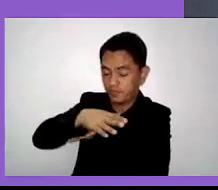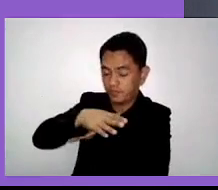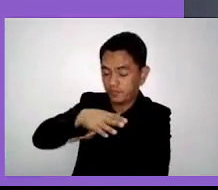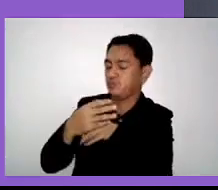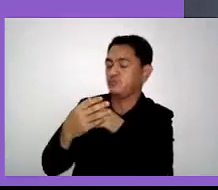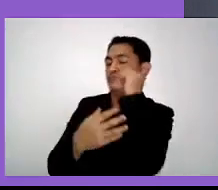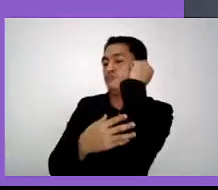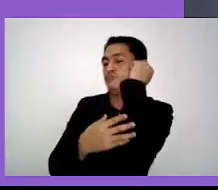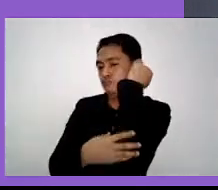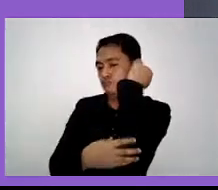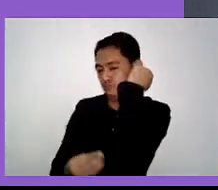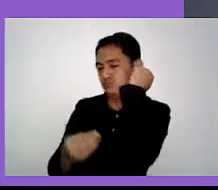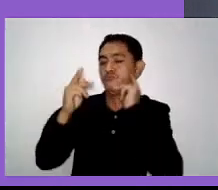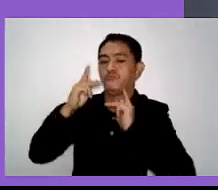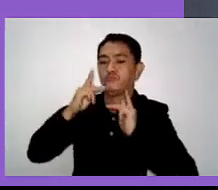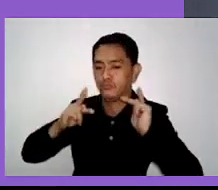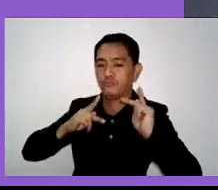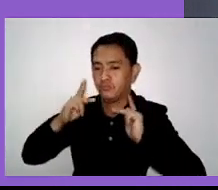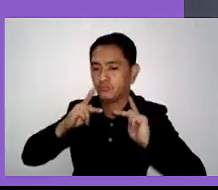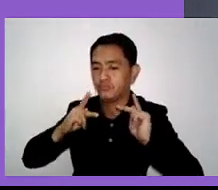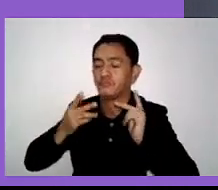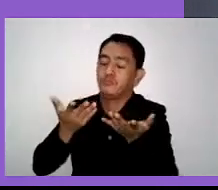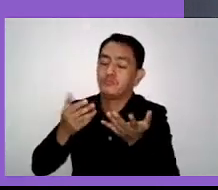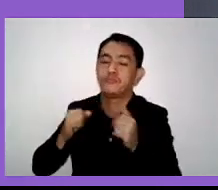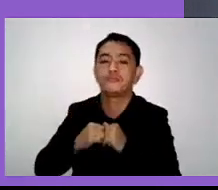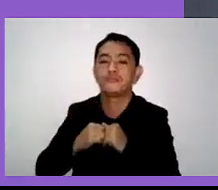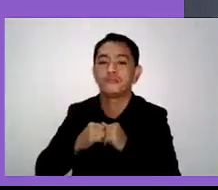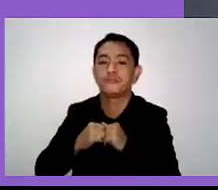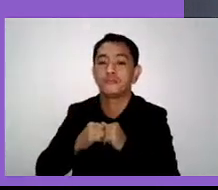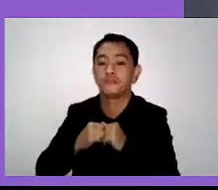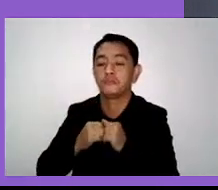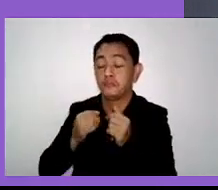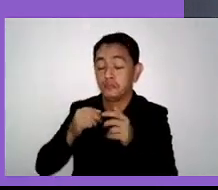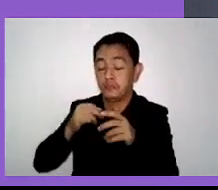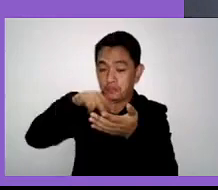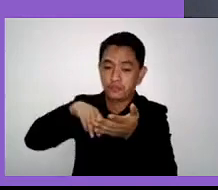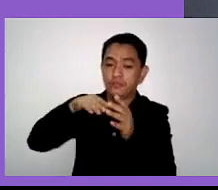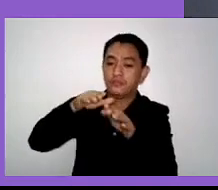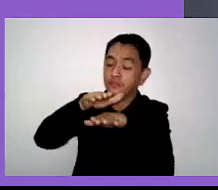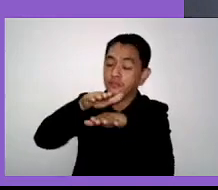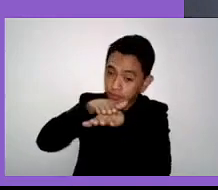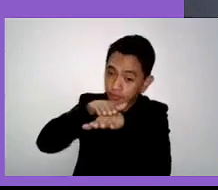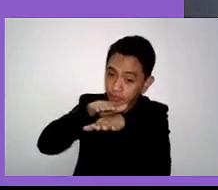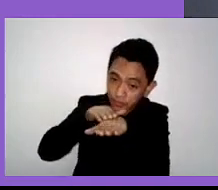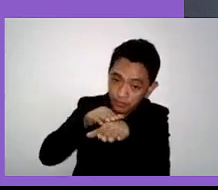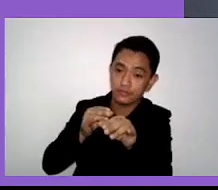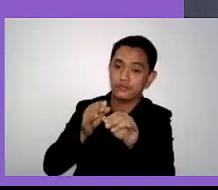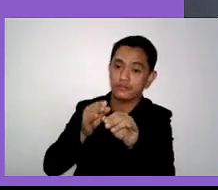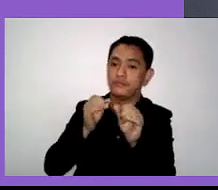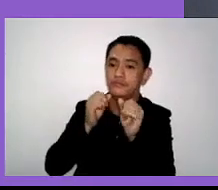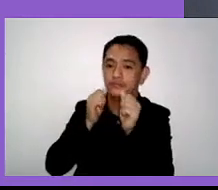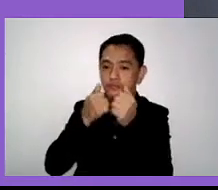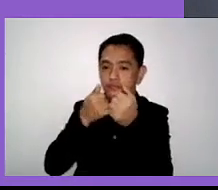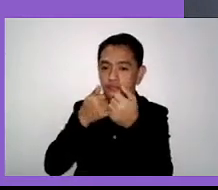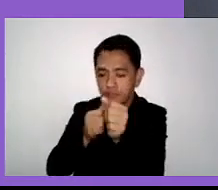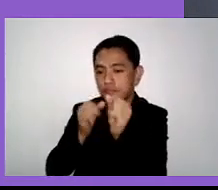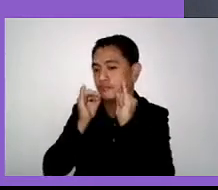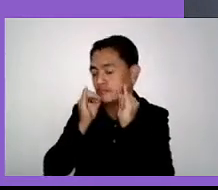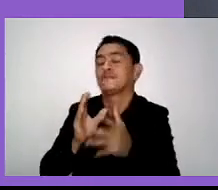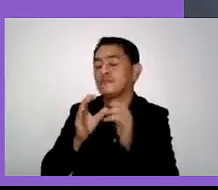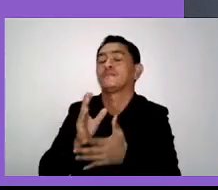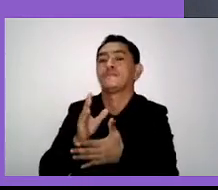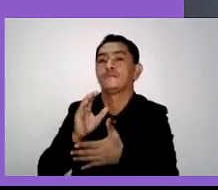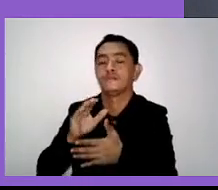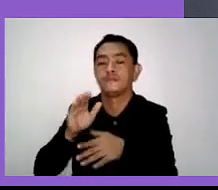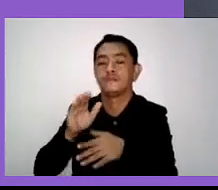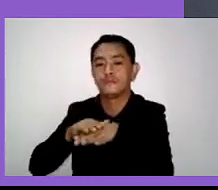learner may be slow to follow instructions and accomplish tasks on his or her own. Proper